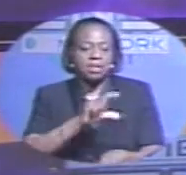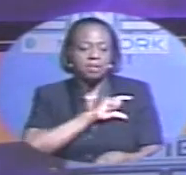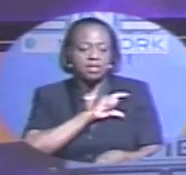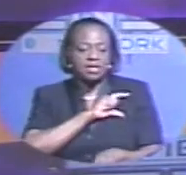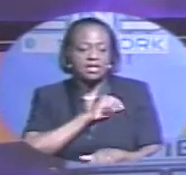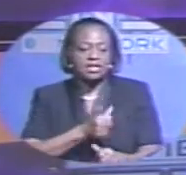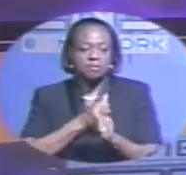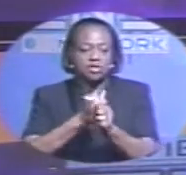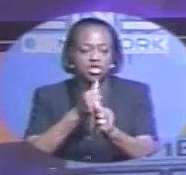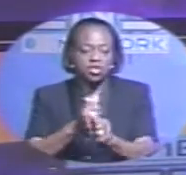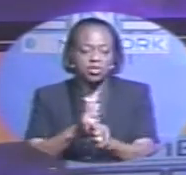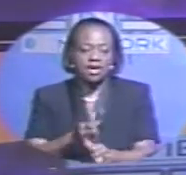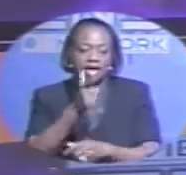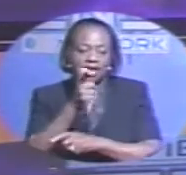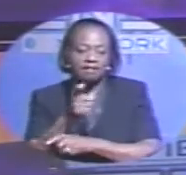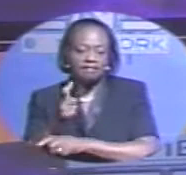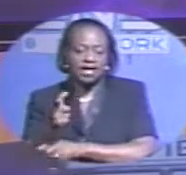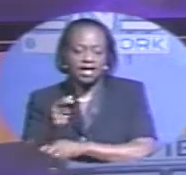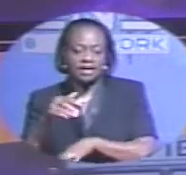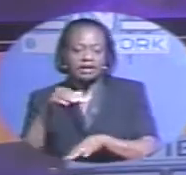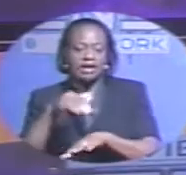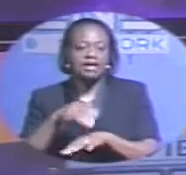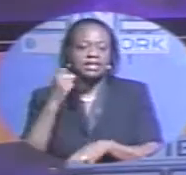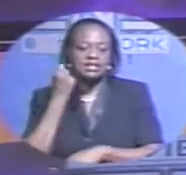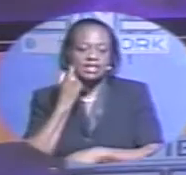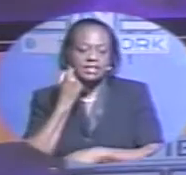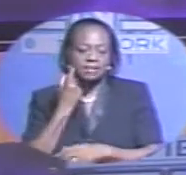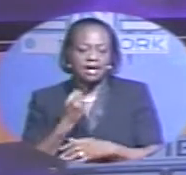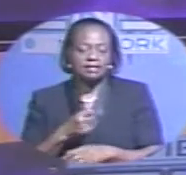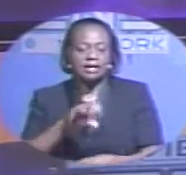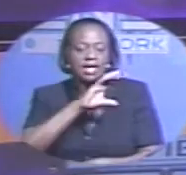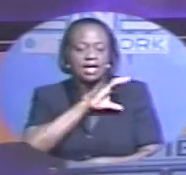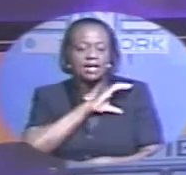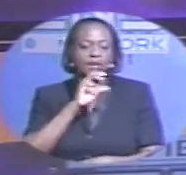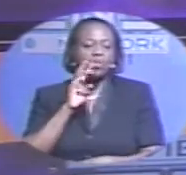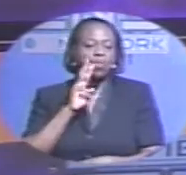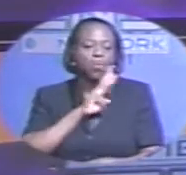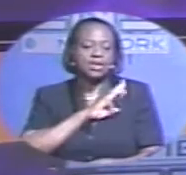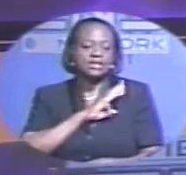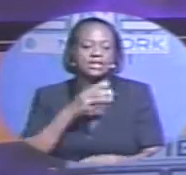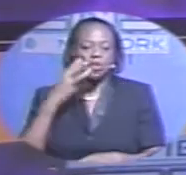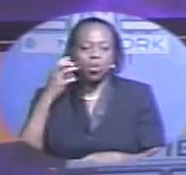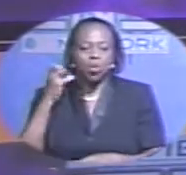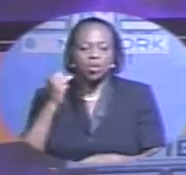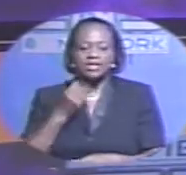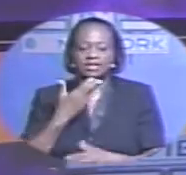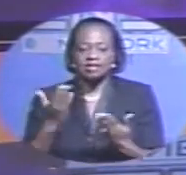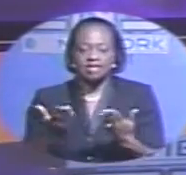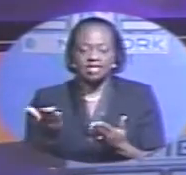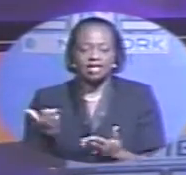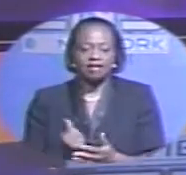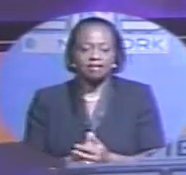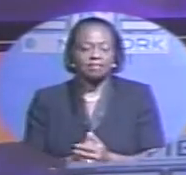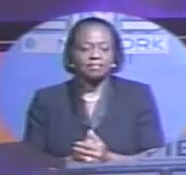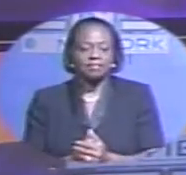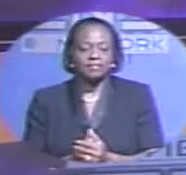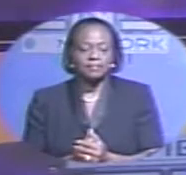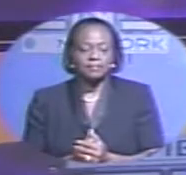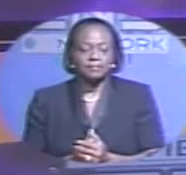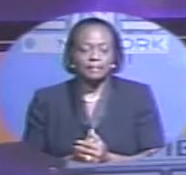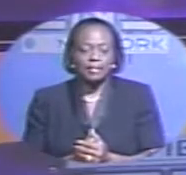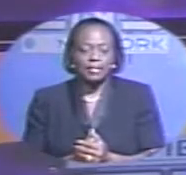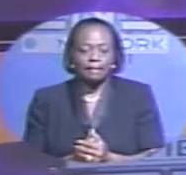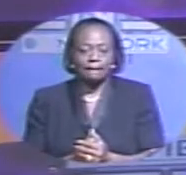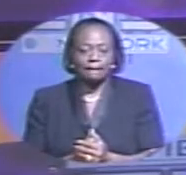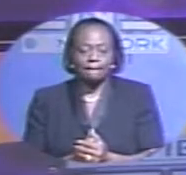say innocent bystanders were put at risk. Clint Watson was there to hear their concerns and police defend their actions.